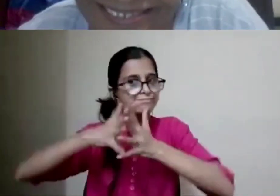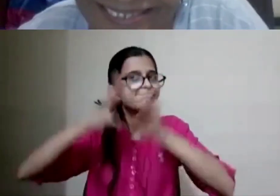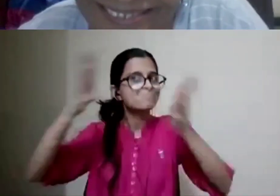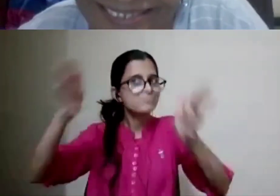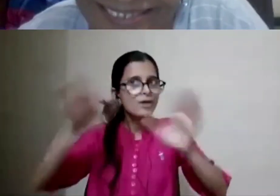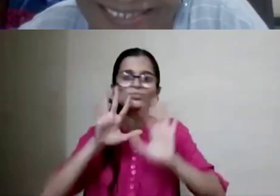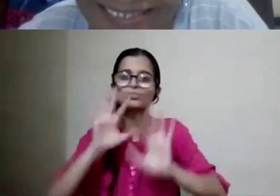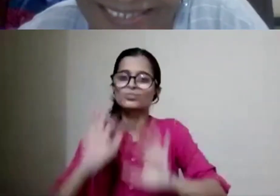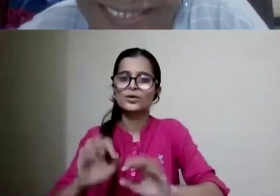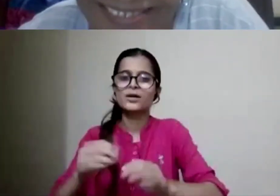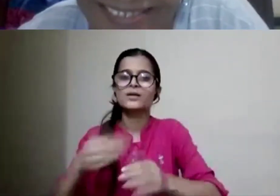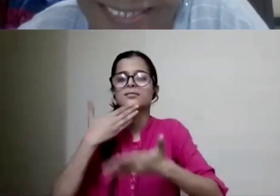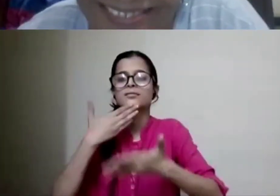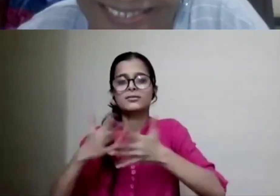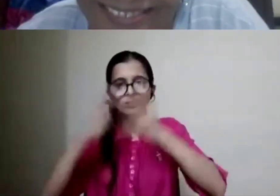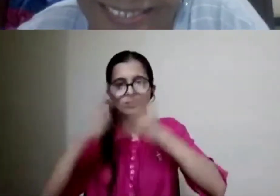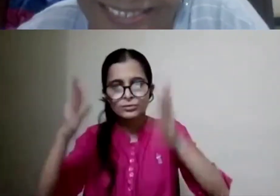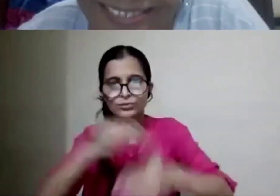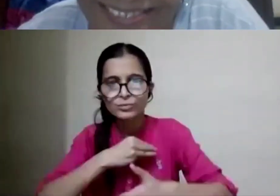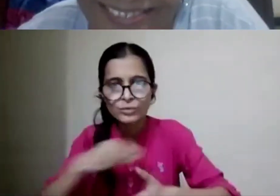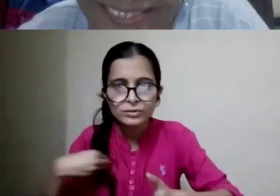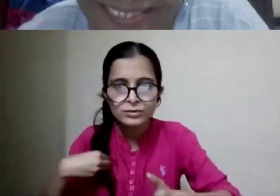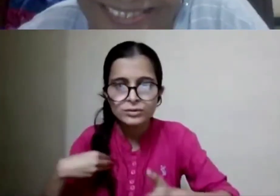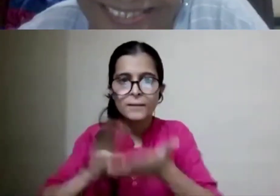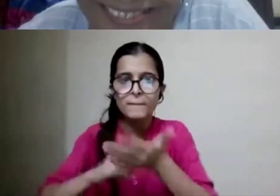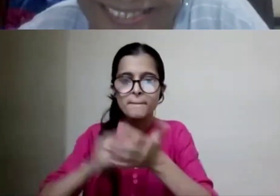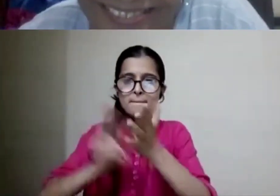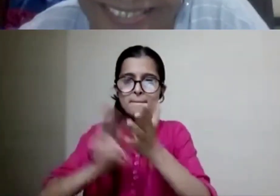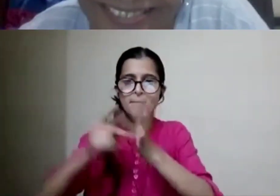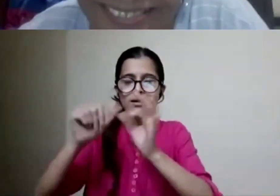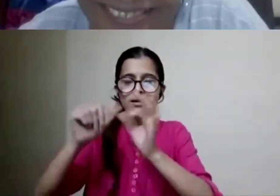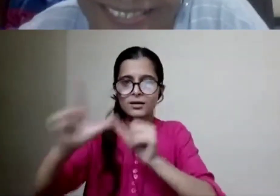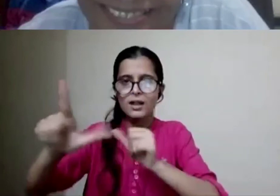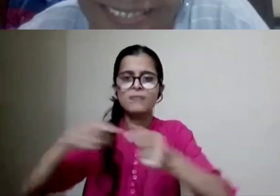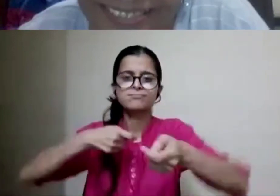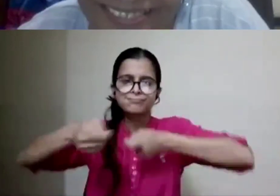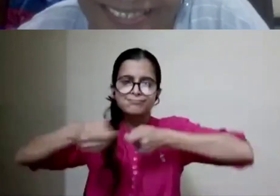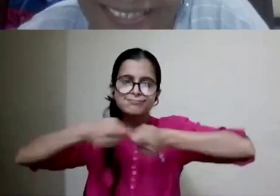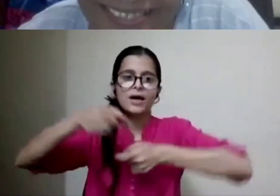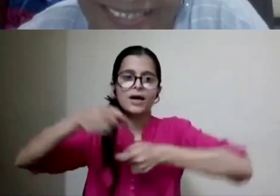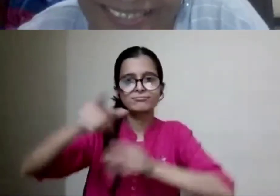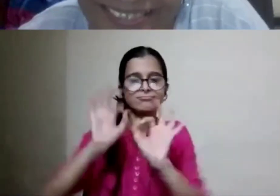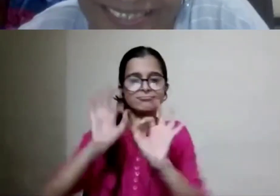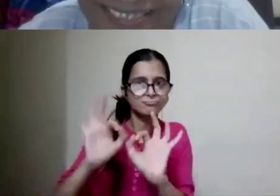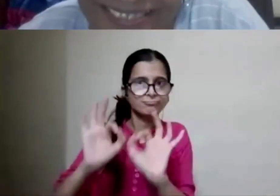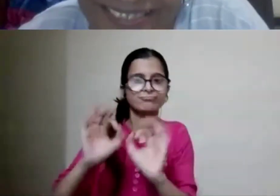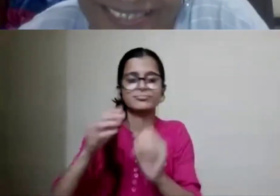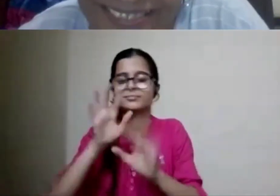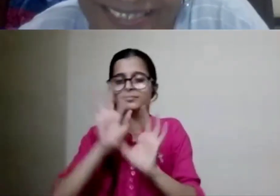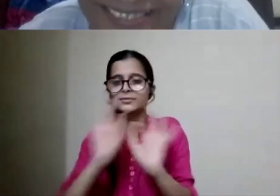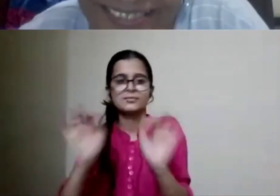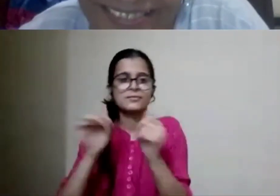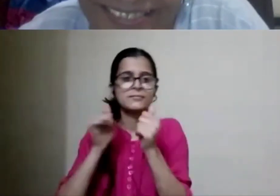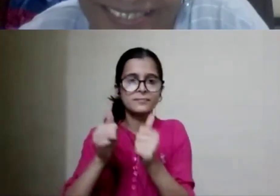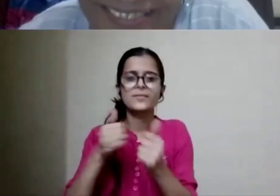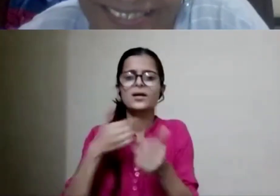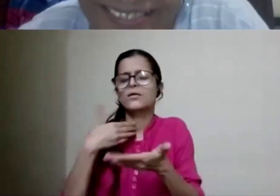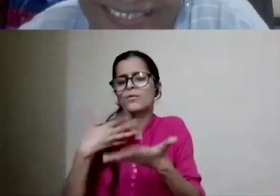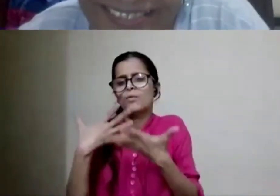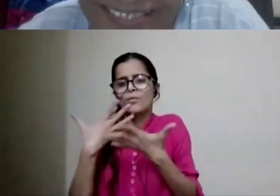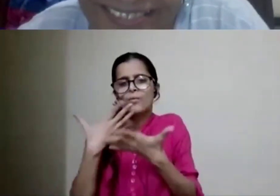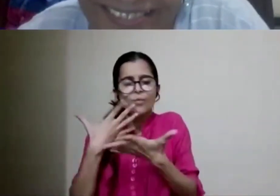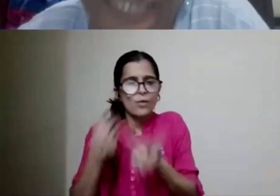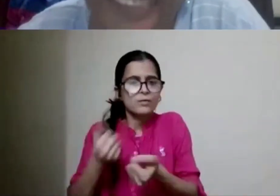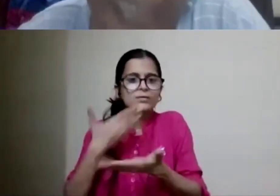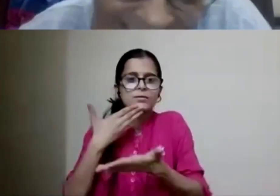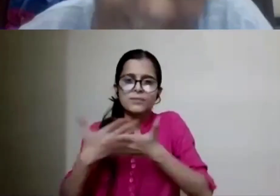you, Dr. Mandan, for moderating with such incredible insight and dexterity. And I especially want to thank the